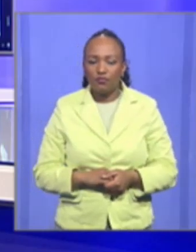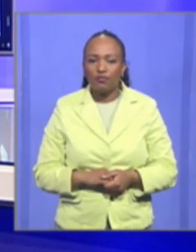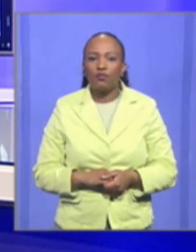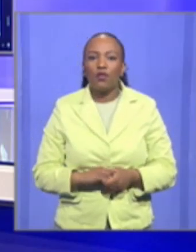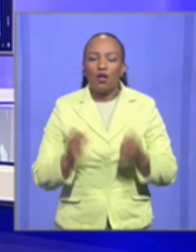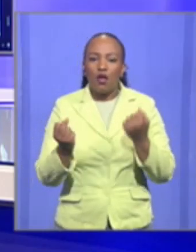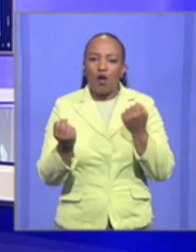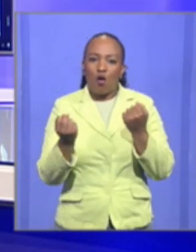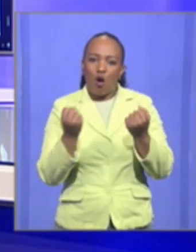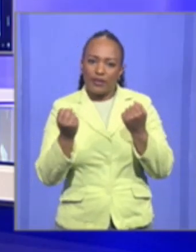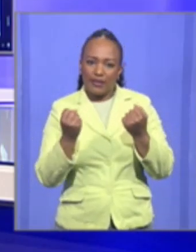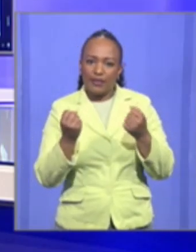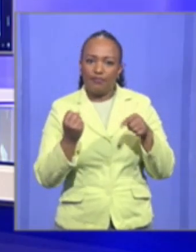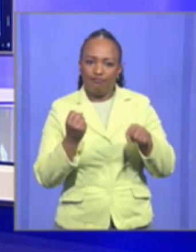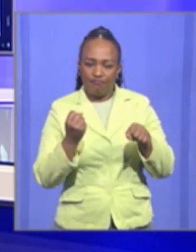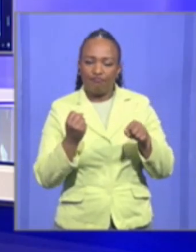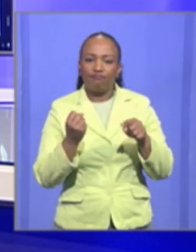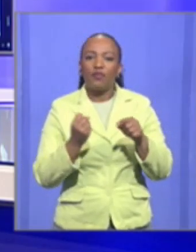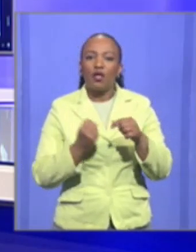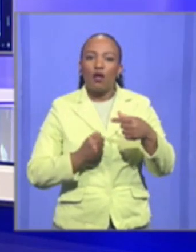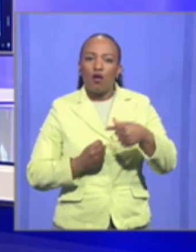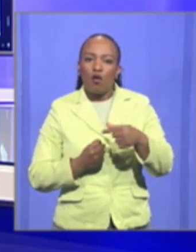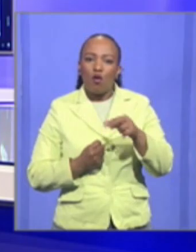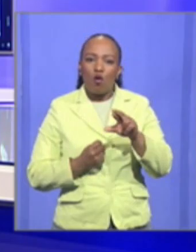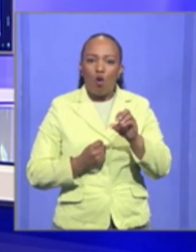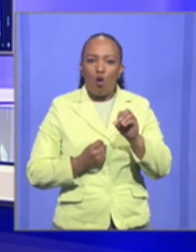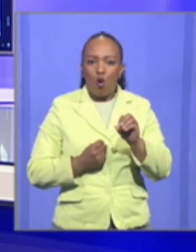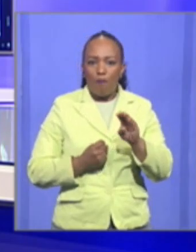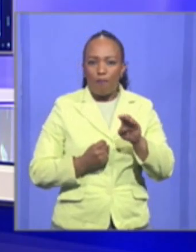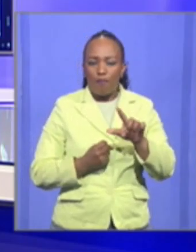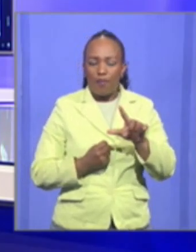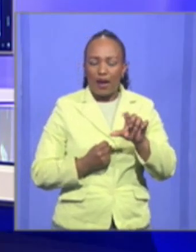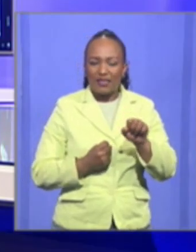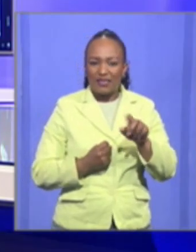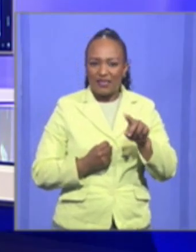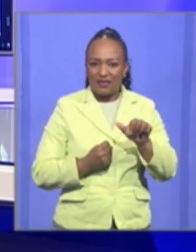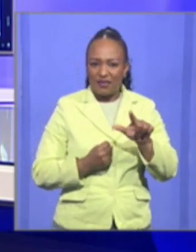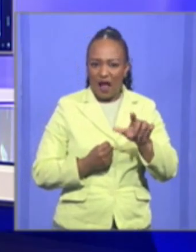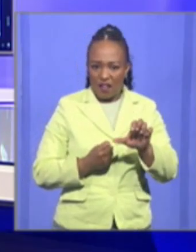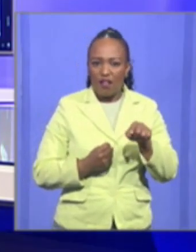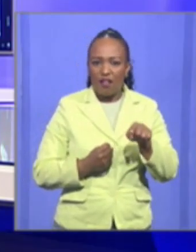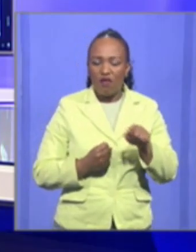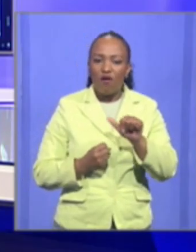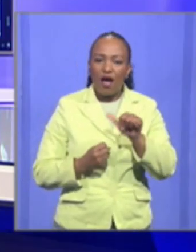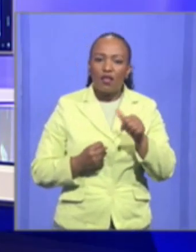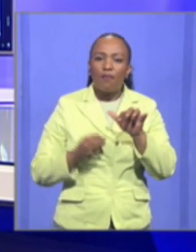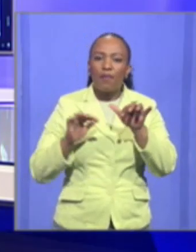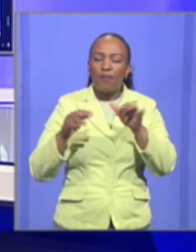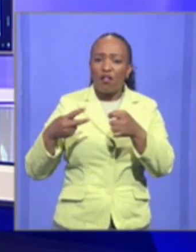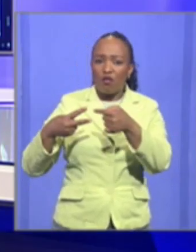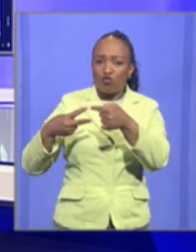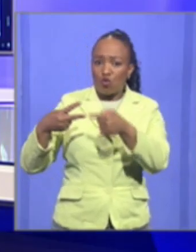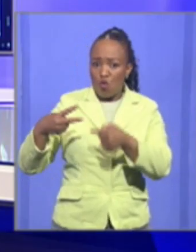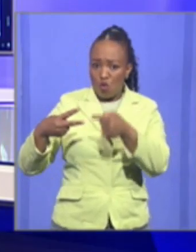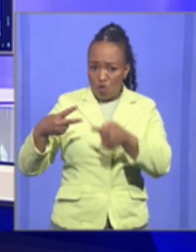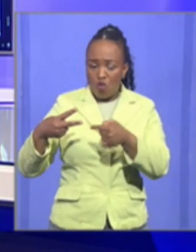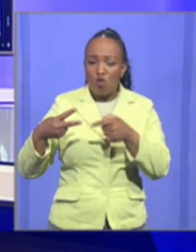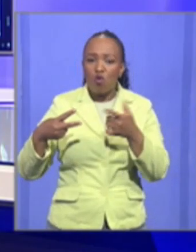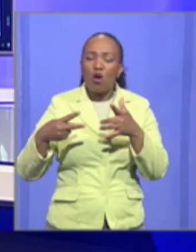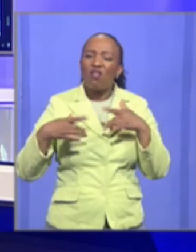Kgorotsheko ya magistrata wa Groblersdal e šutišitše theeletšo ya peila ya balatofatšwa ba babedi bao e lego badudi ba